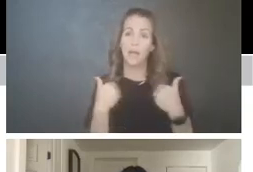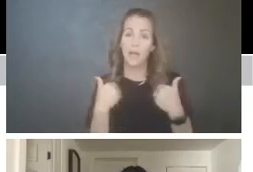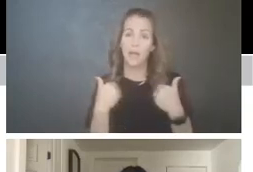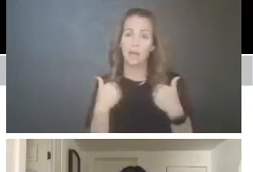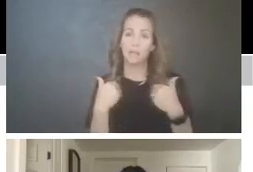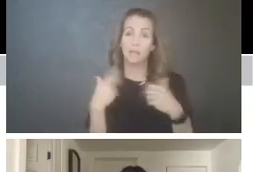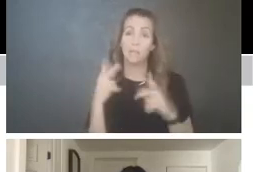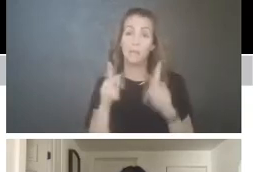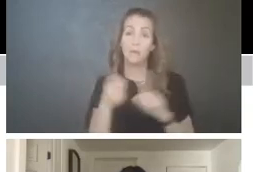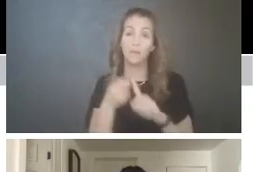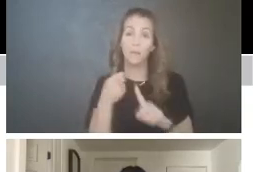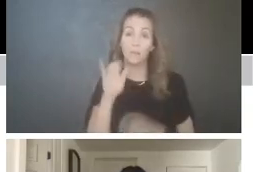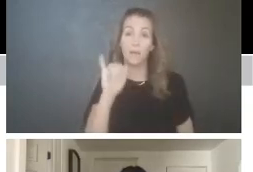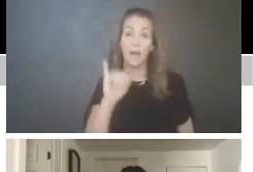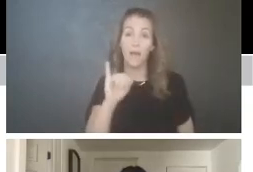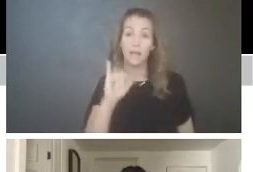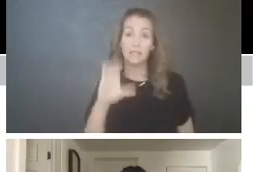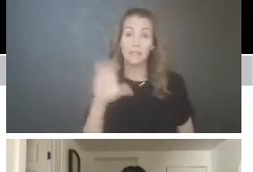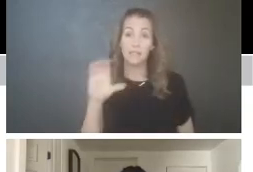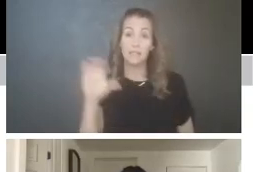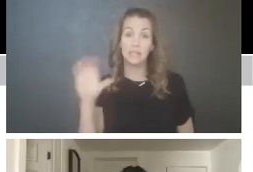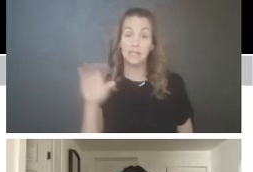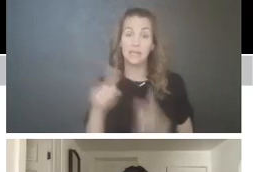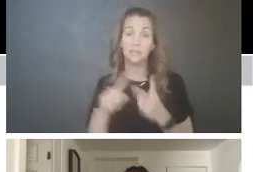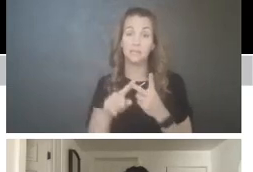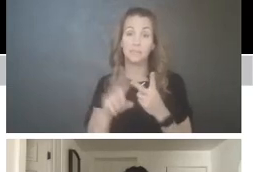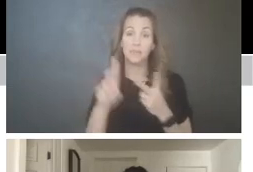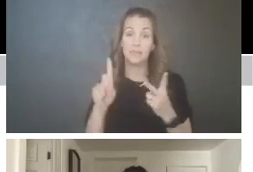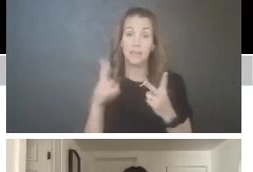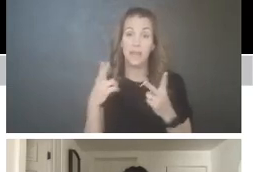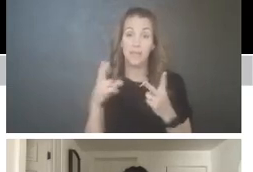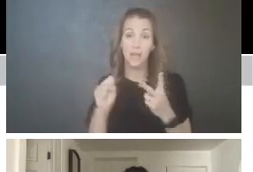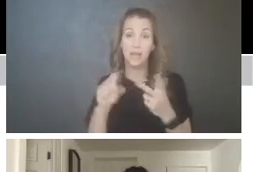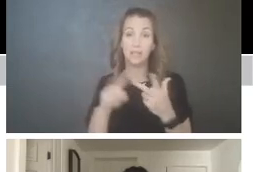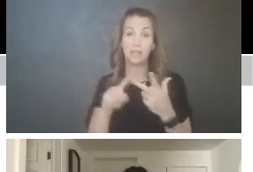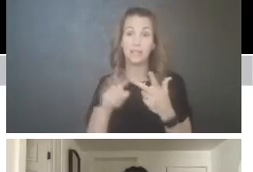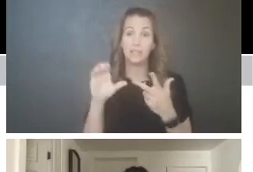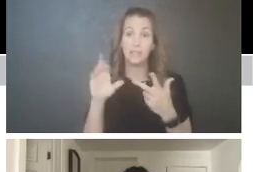from ICCB, DHS, DRS,